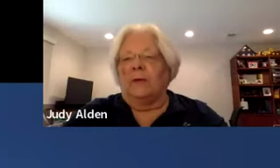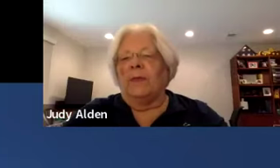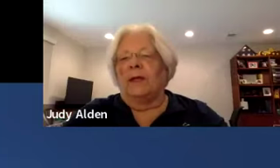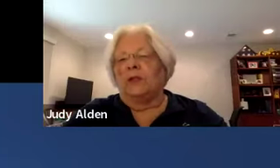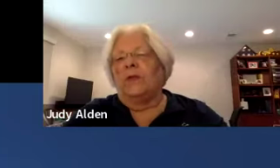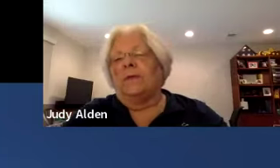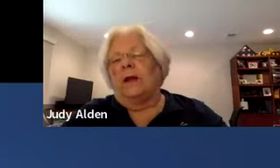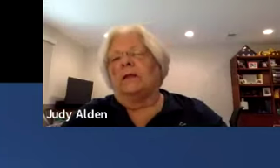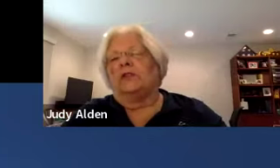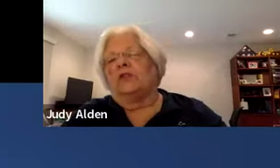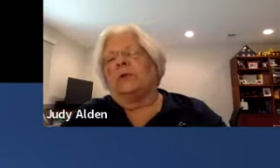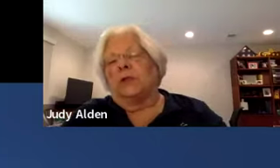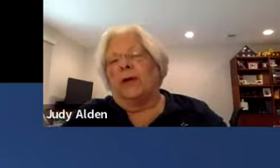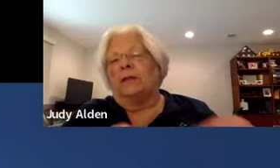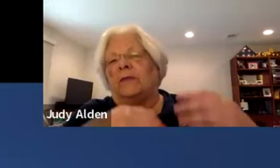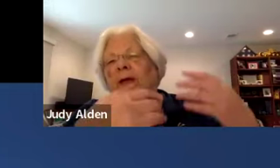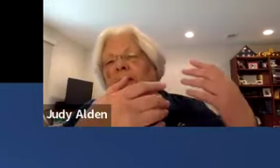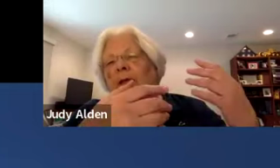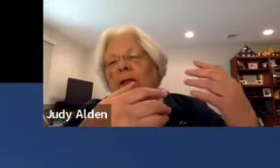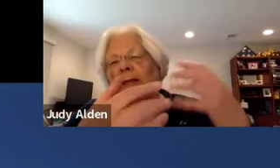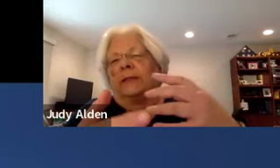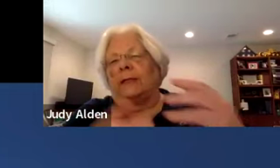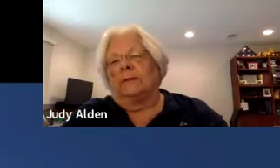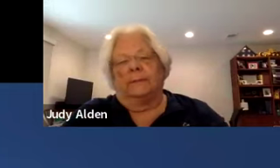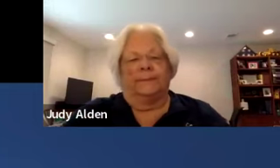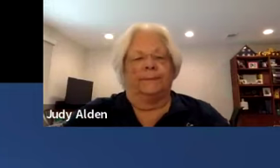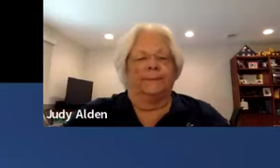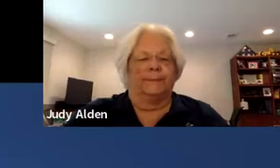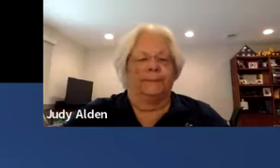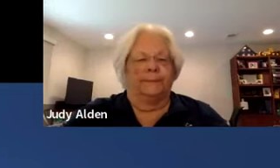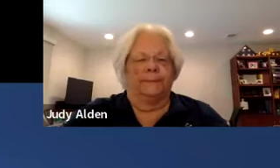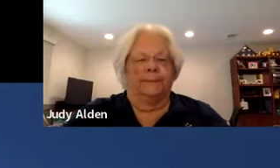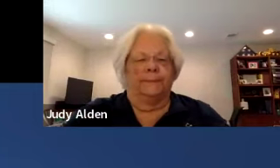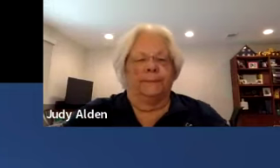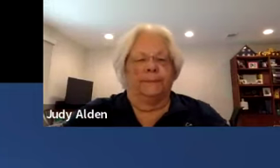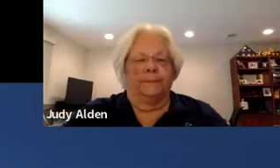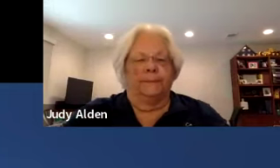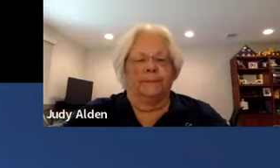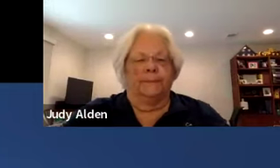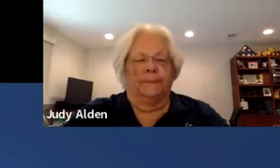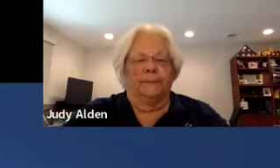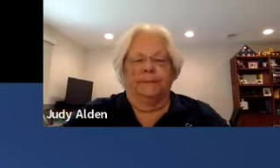Thank you. I do think that our constituents are active on LinkedIn.